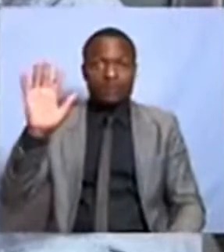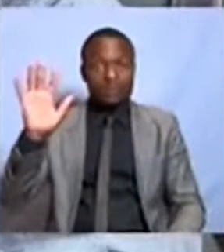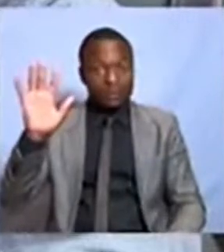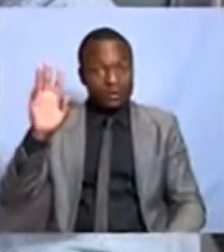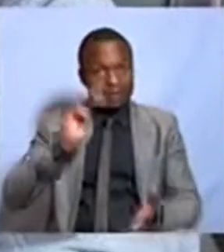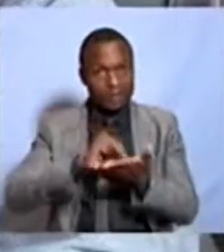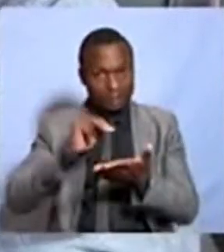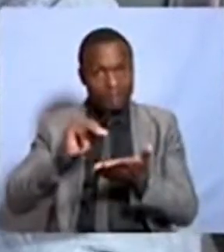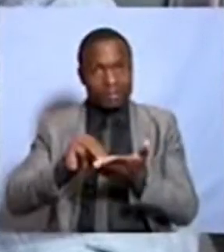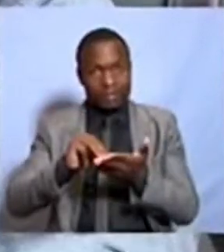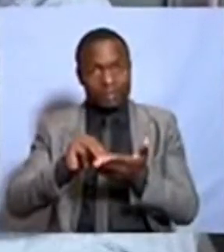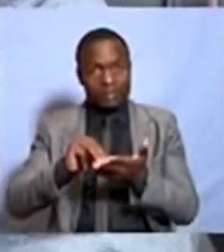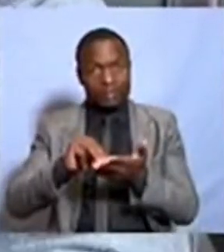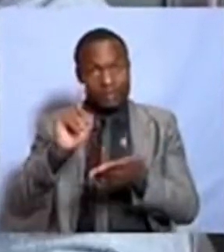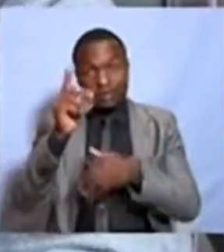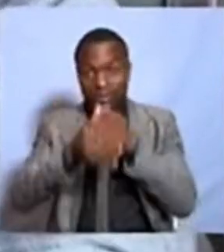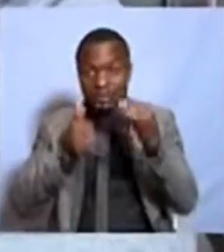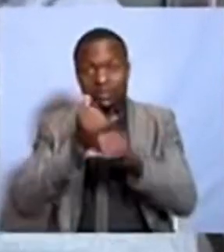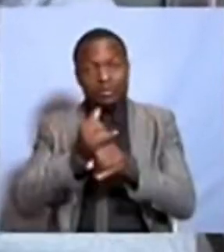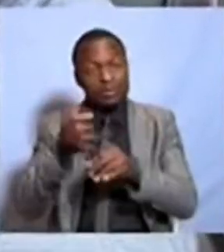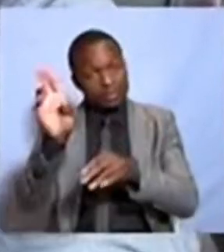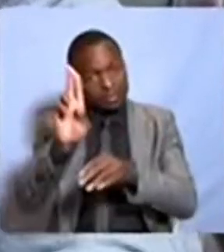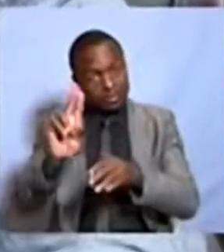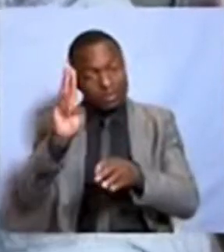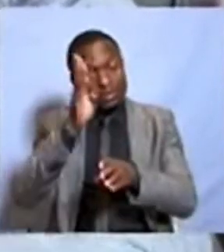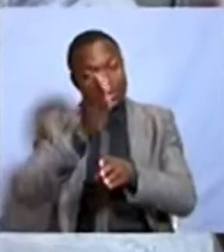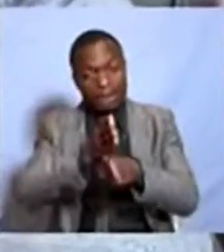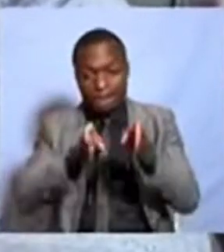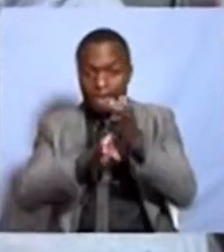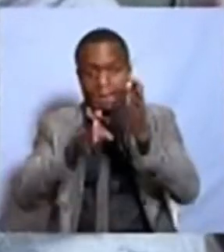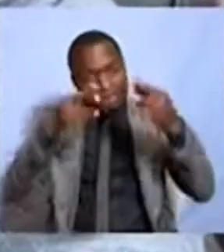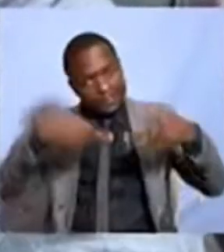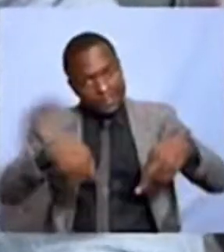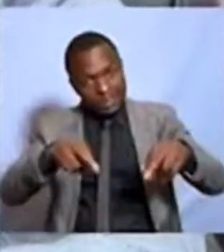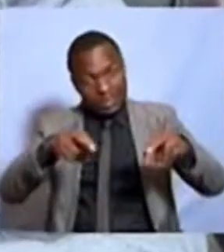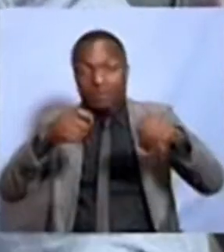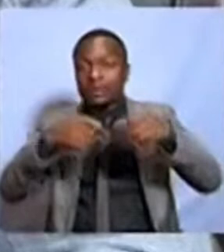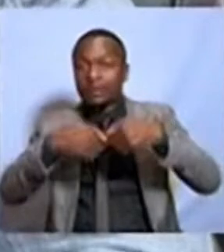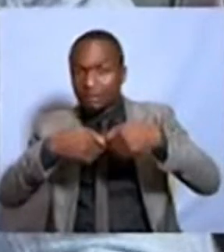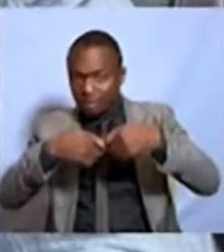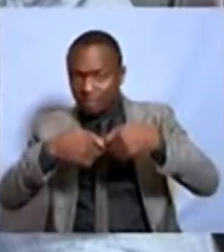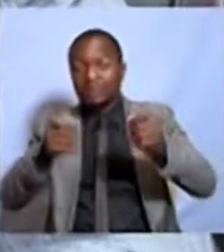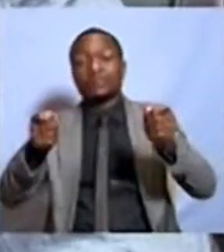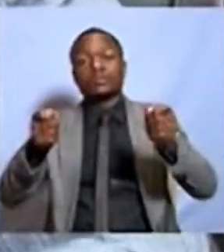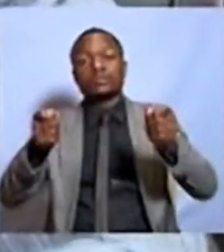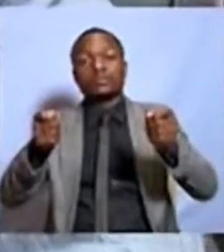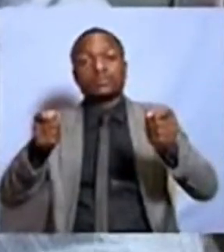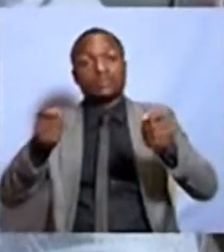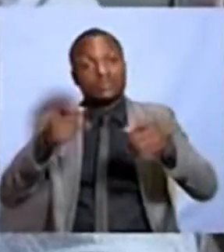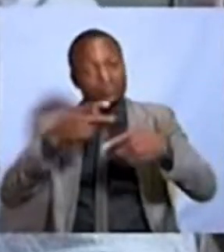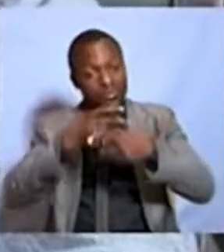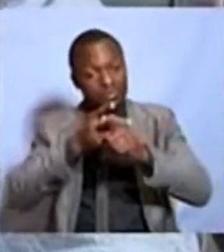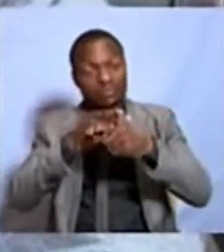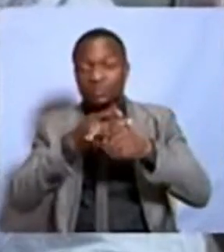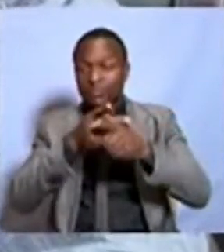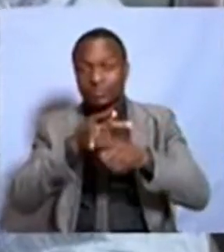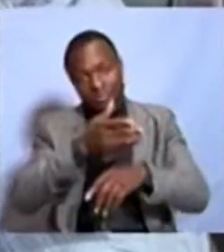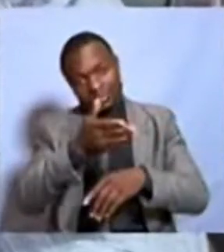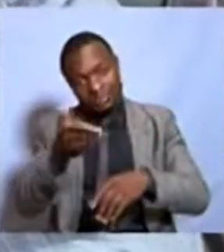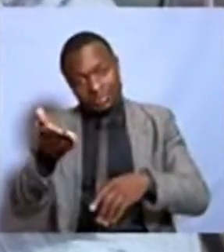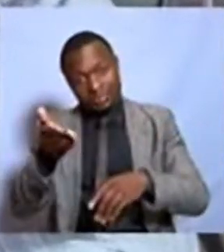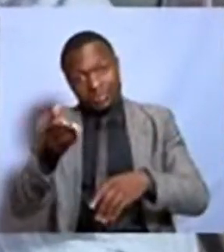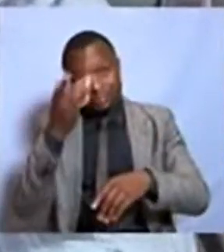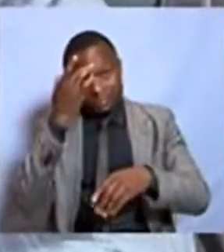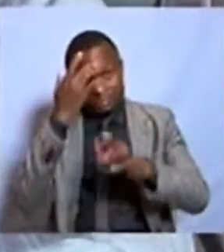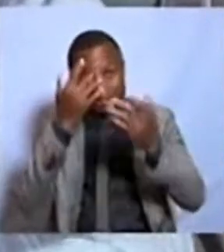of earth-moving equipment we're using to build roads, open up, mechanize their production. Obviously, that we expect to see